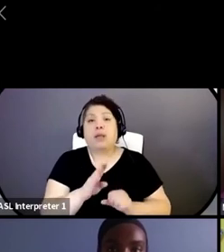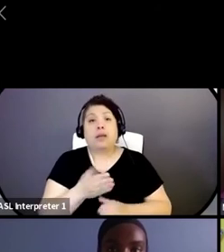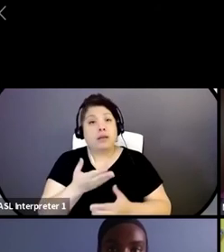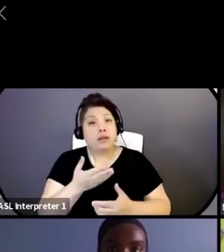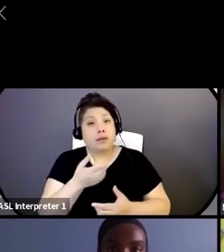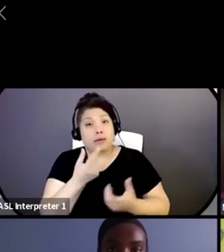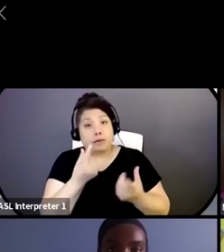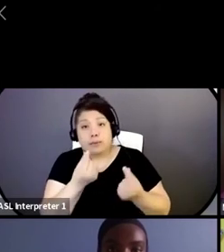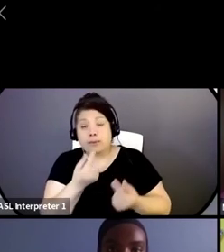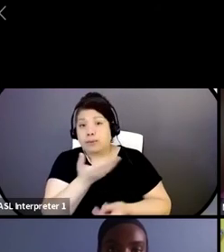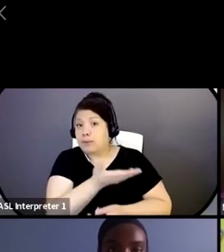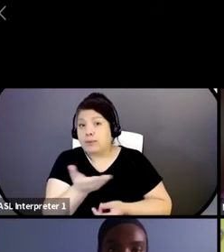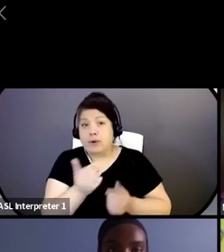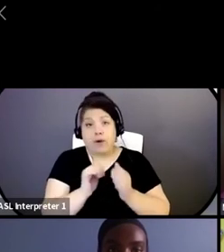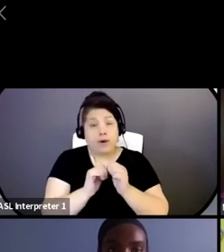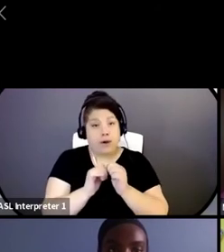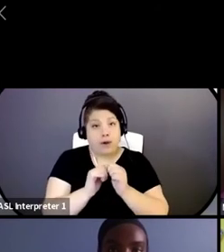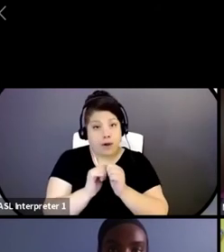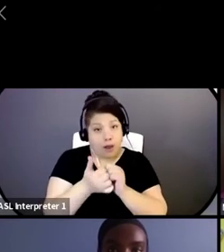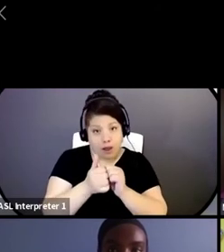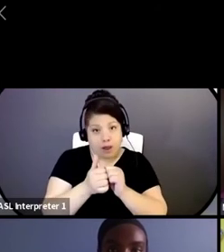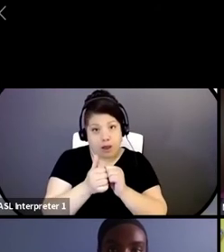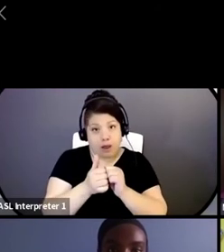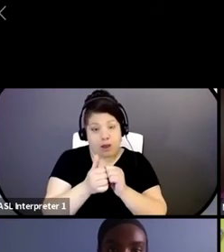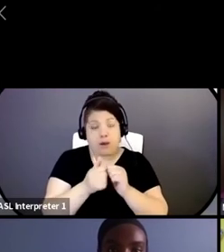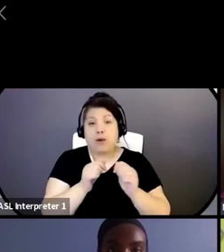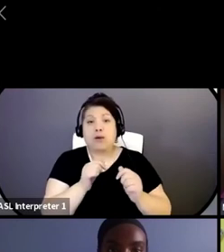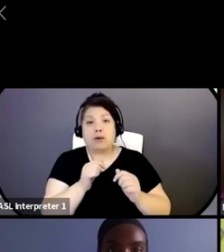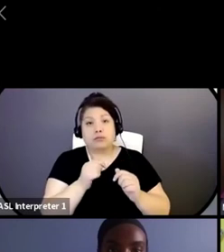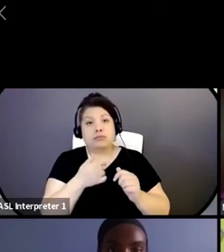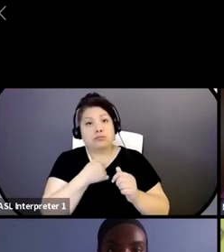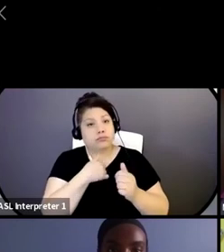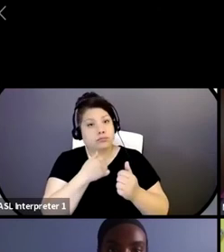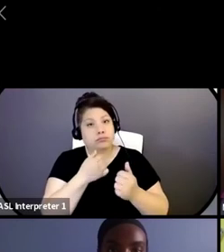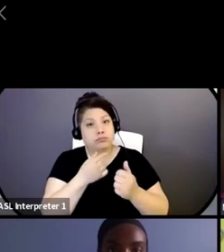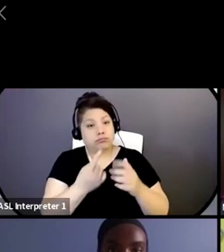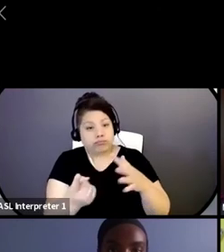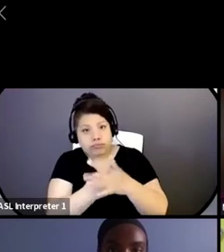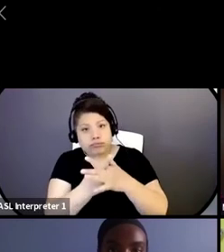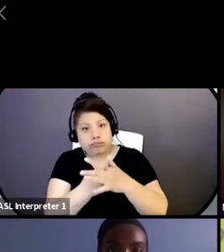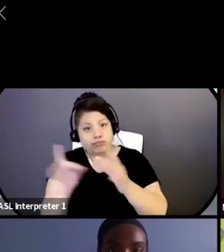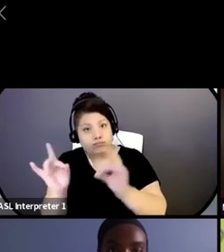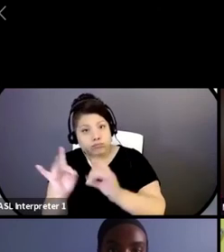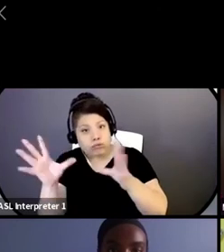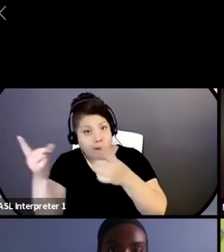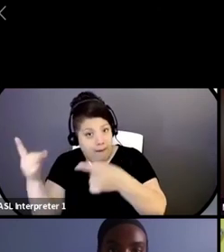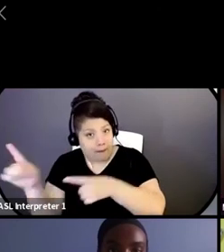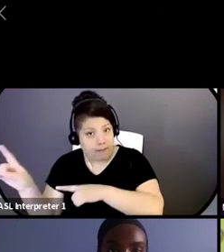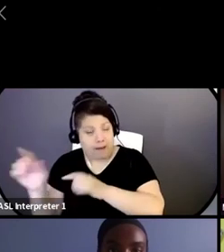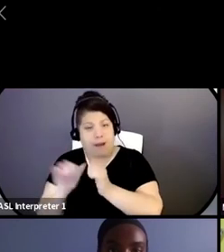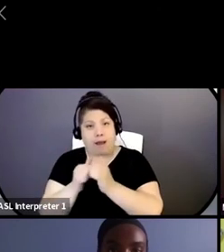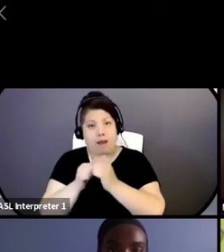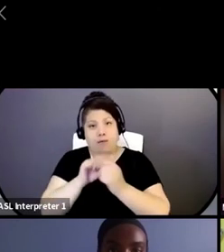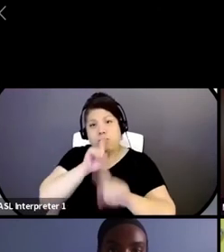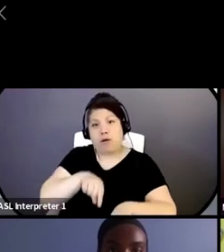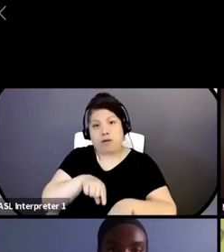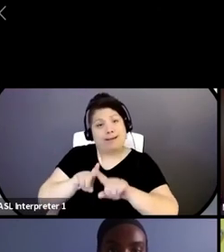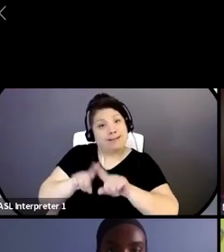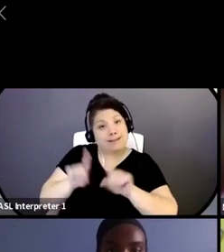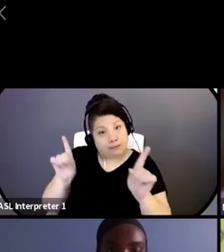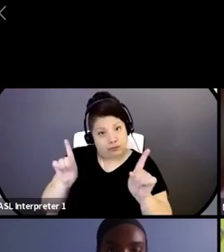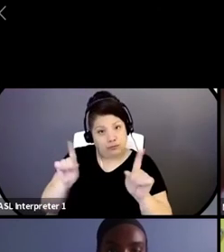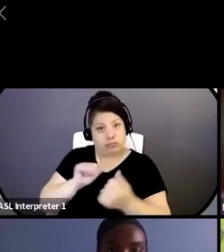sort of practicing how to respond differently to different types of harm. And I thought that was just like a really